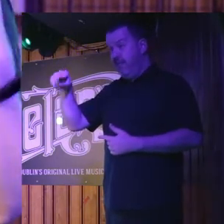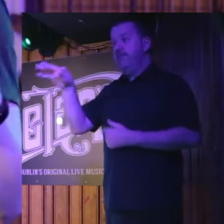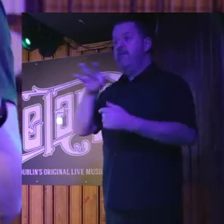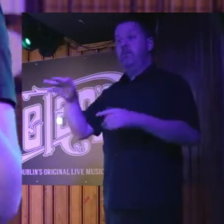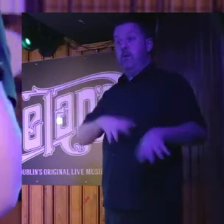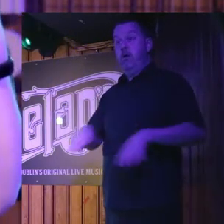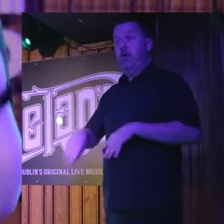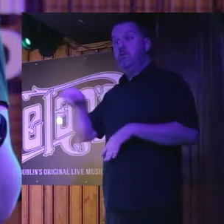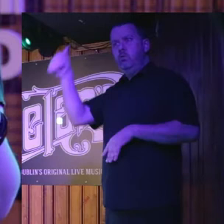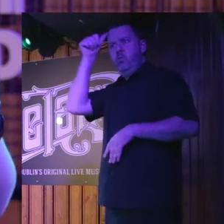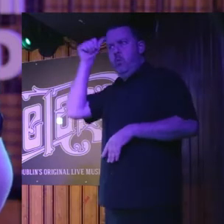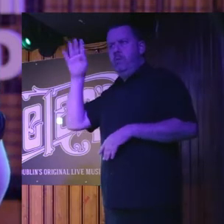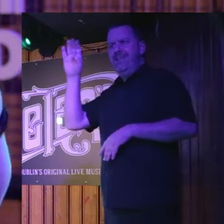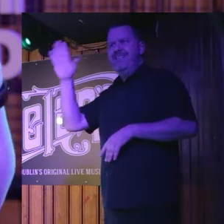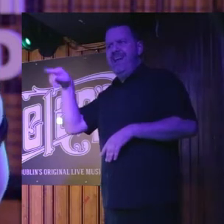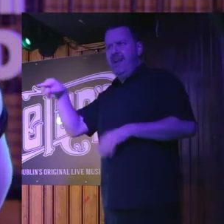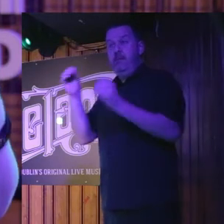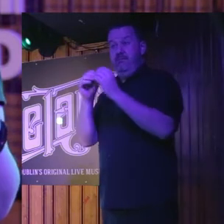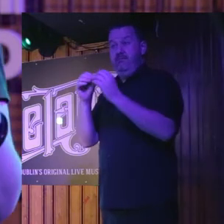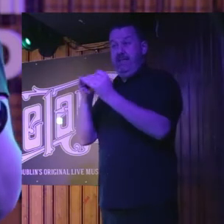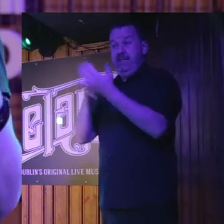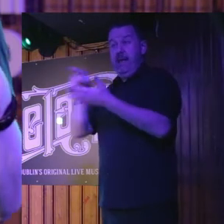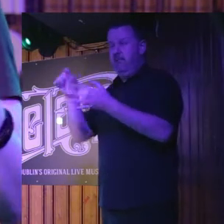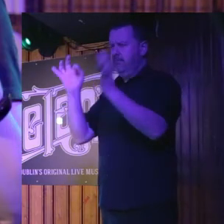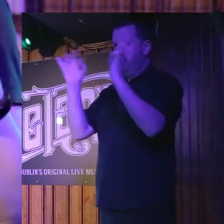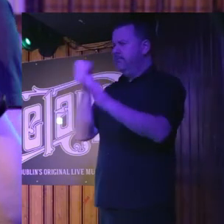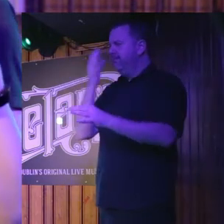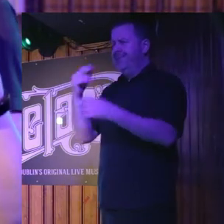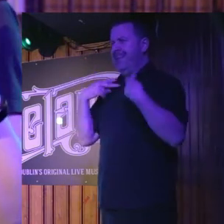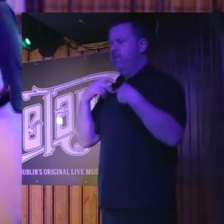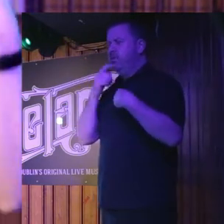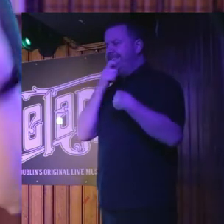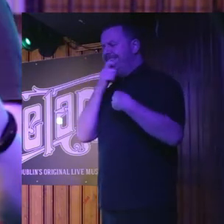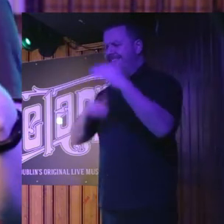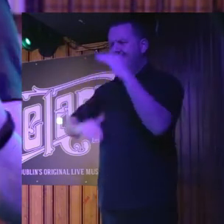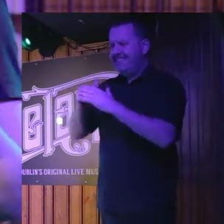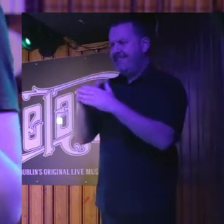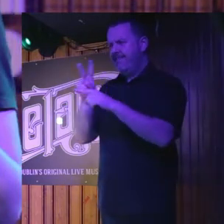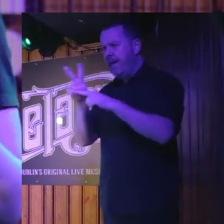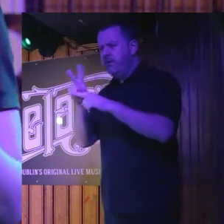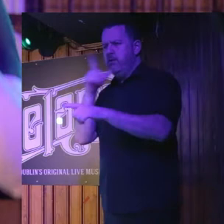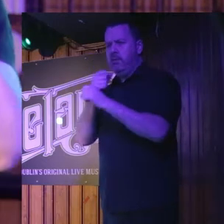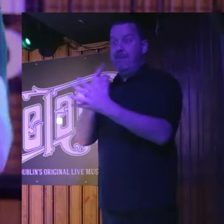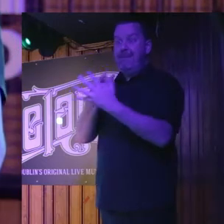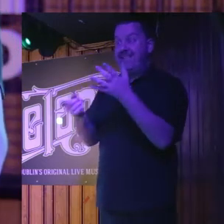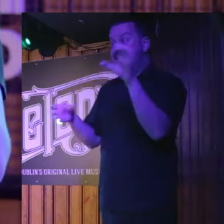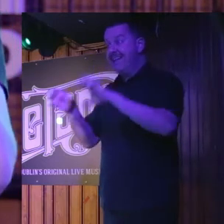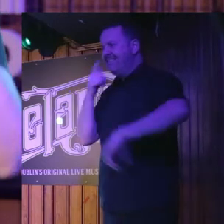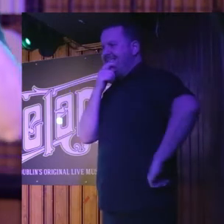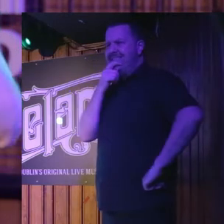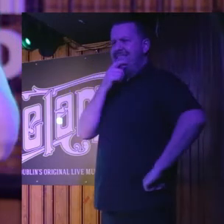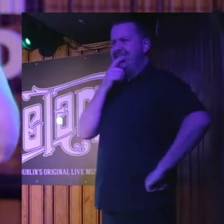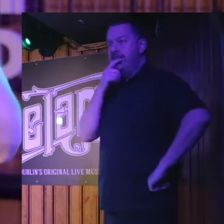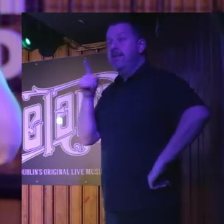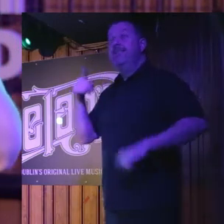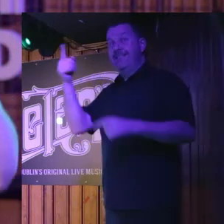that BSL was a wonderful language, it was sort of limited when it came to talking about things like maths and science. I hope you enjoyed that. It was